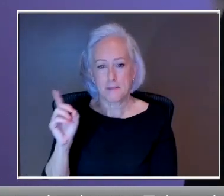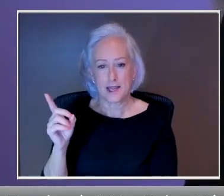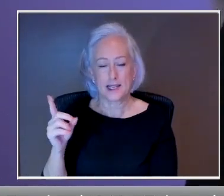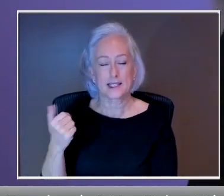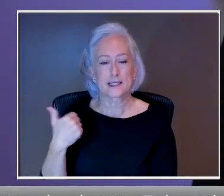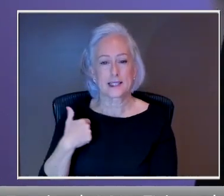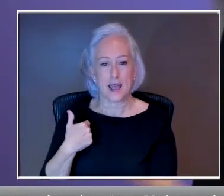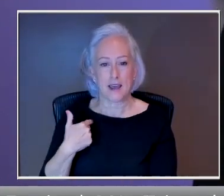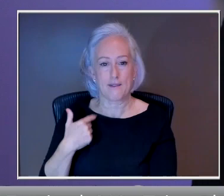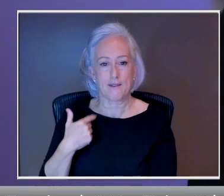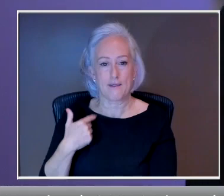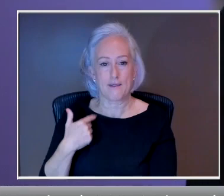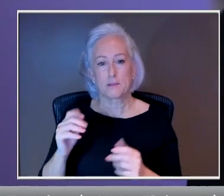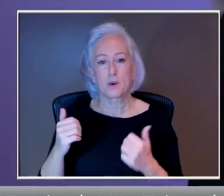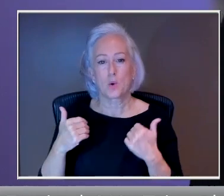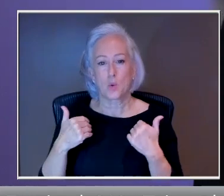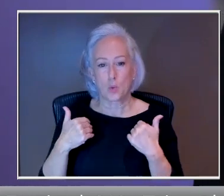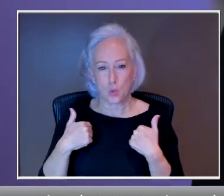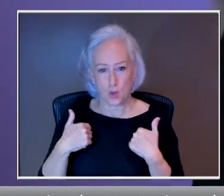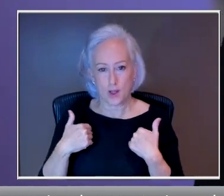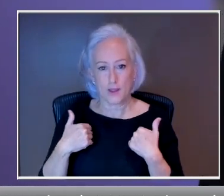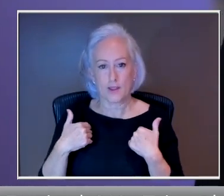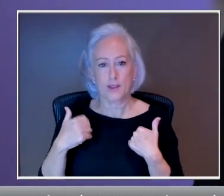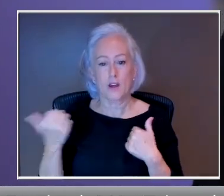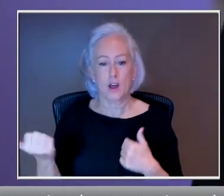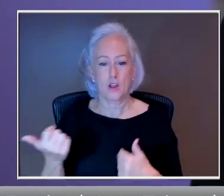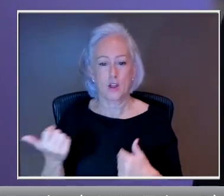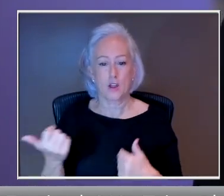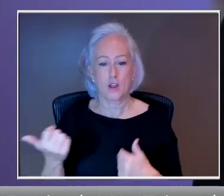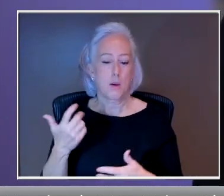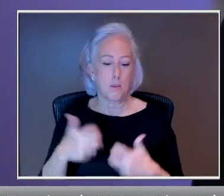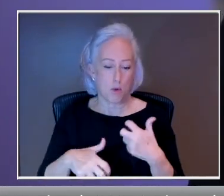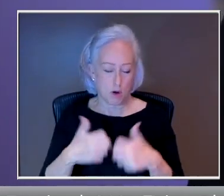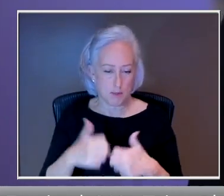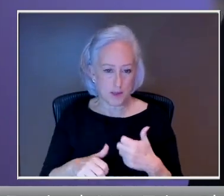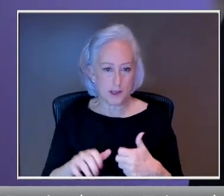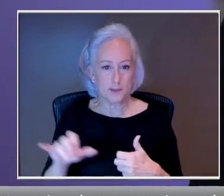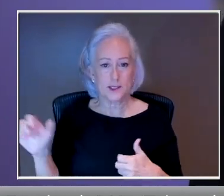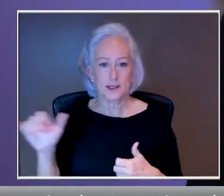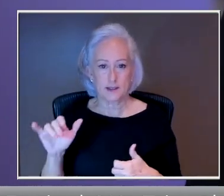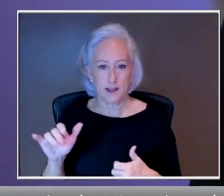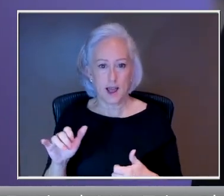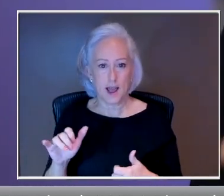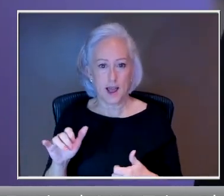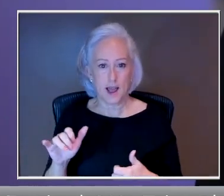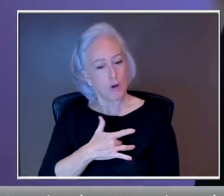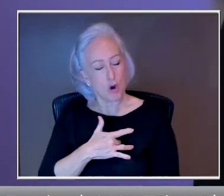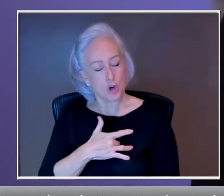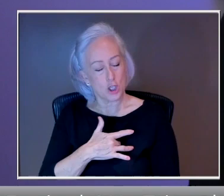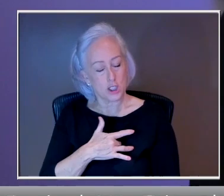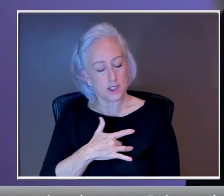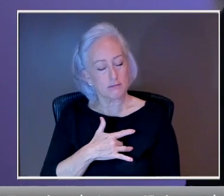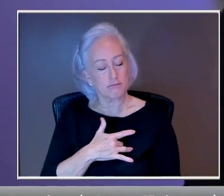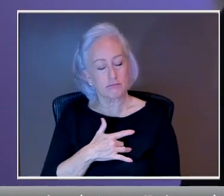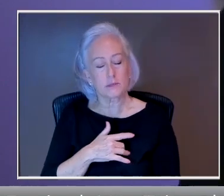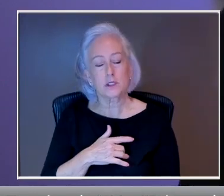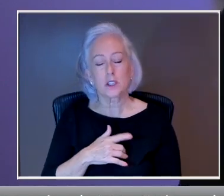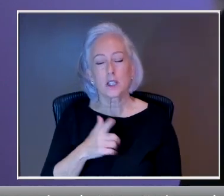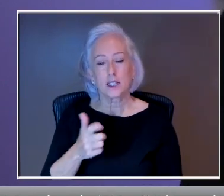who have other pre-existing conditions, such as myself with my heart, and it does help you lose